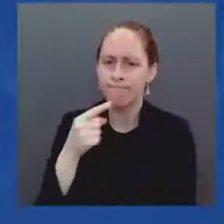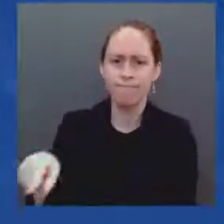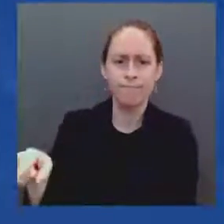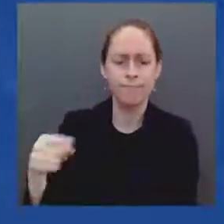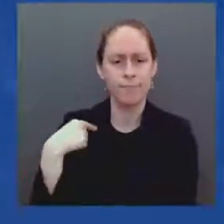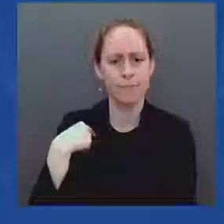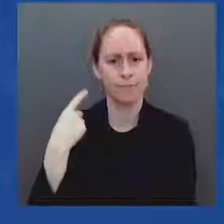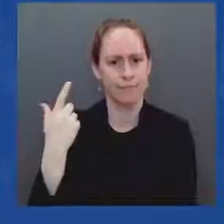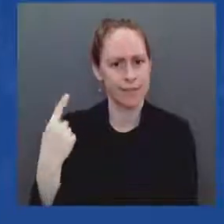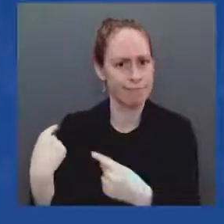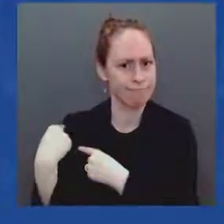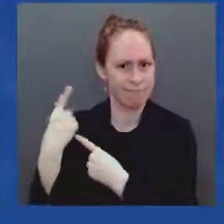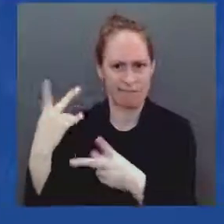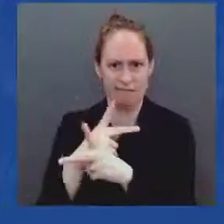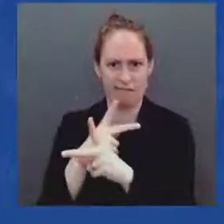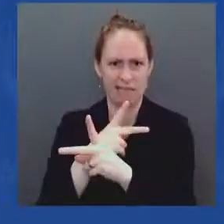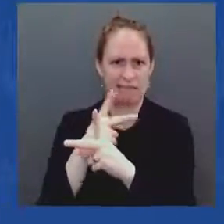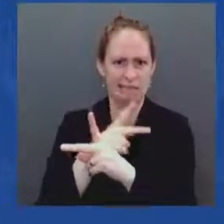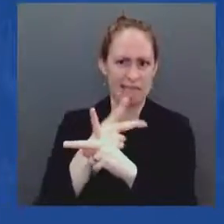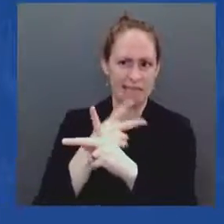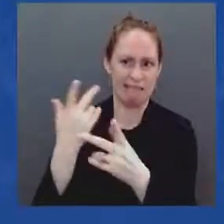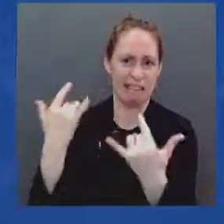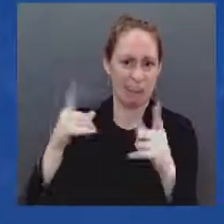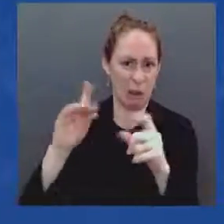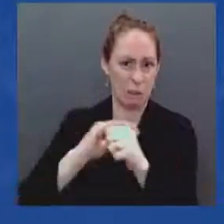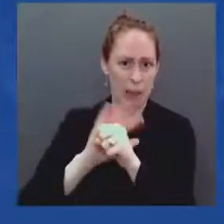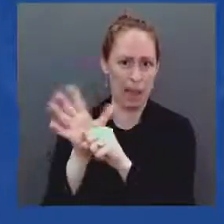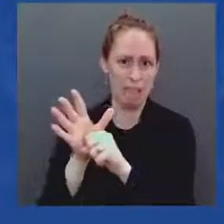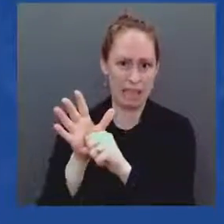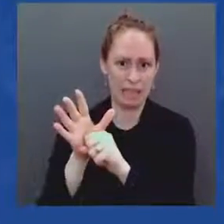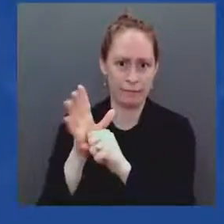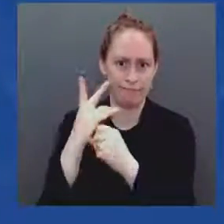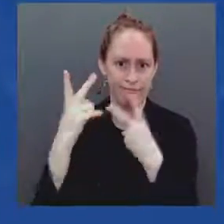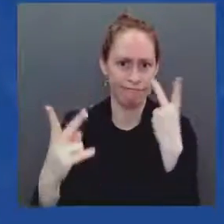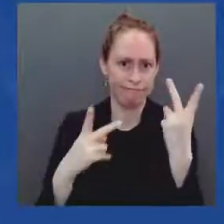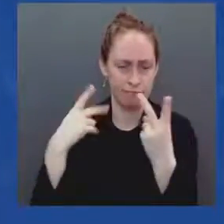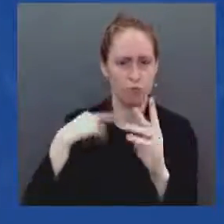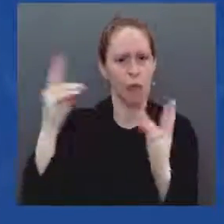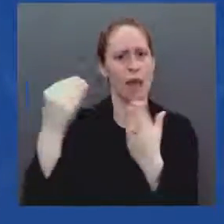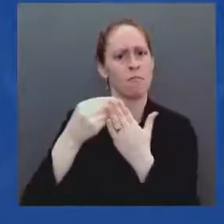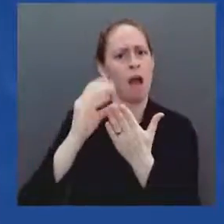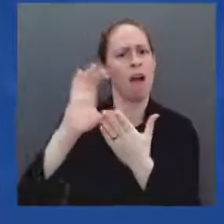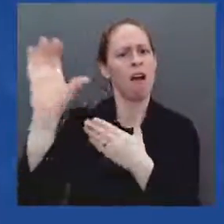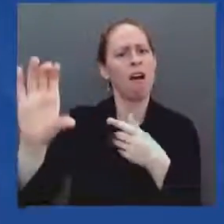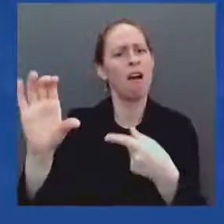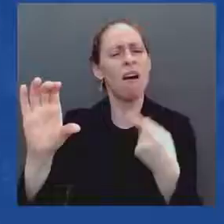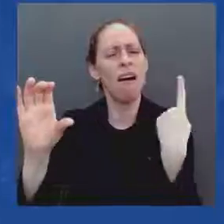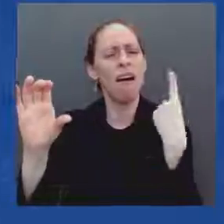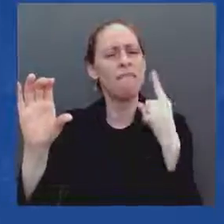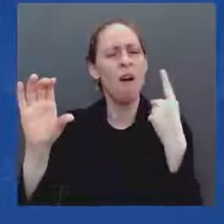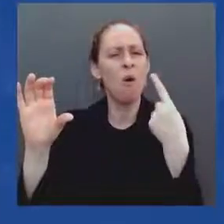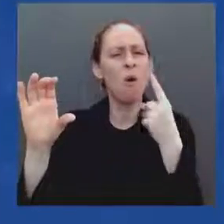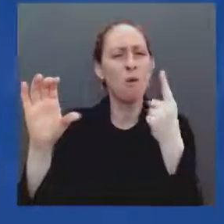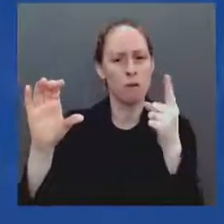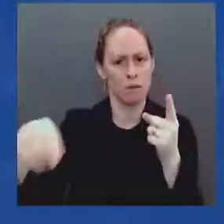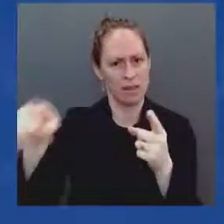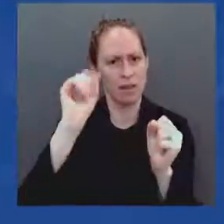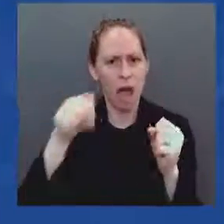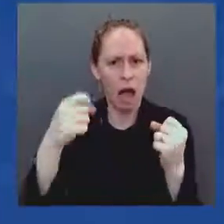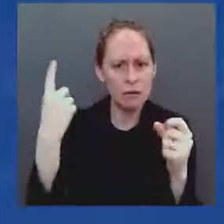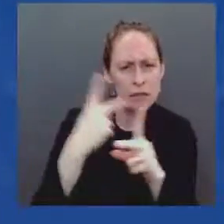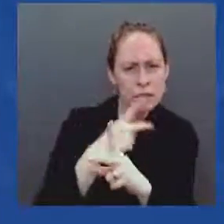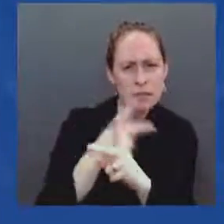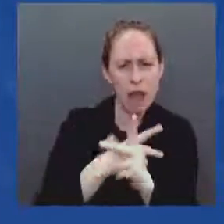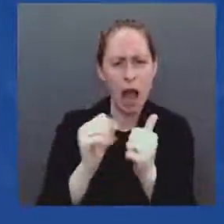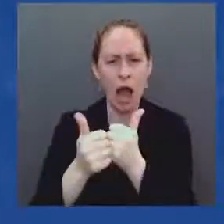well, including hiring additional police officers and investing in community violence interventions and improving the work